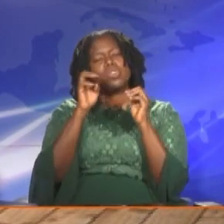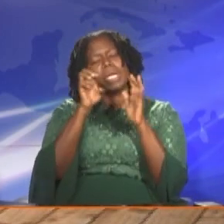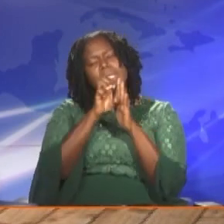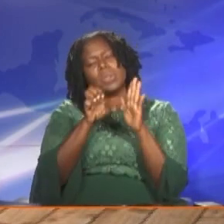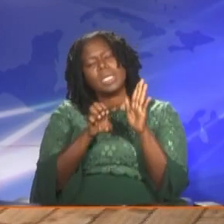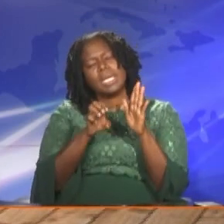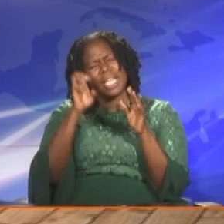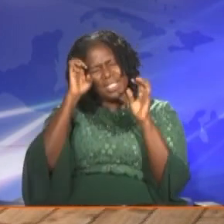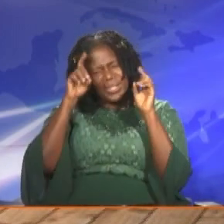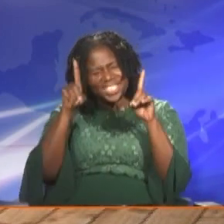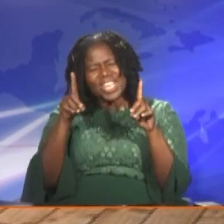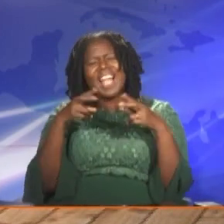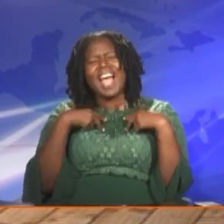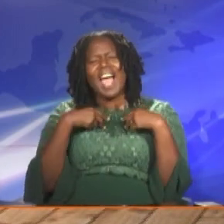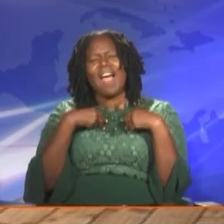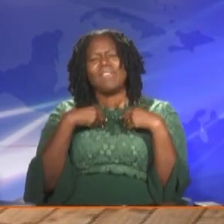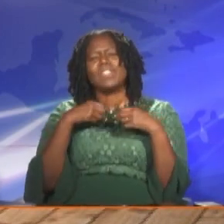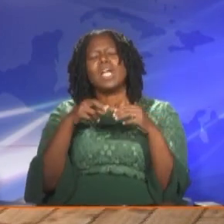legislation.